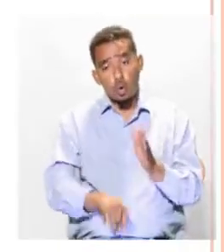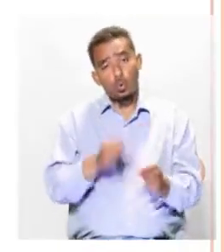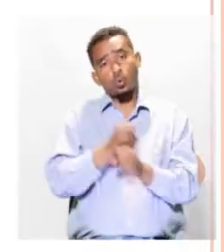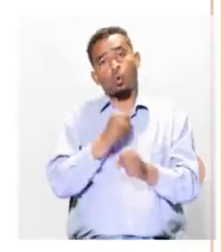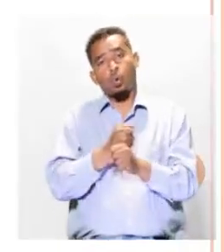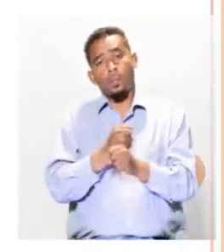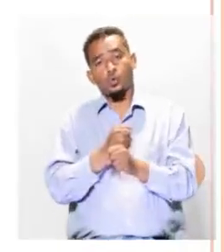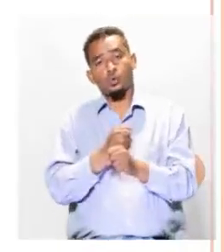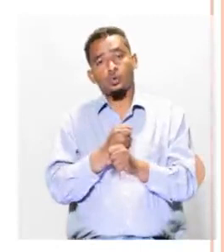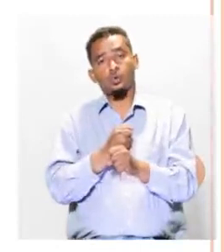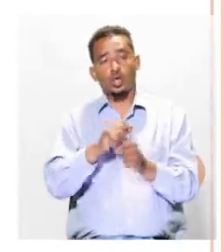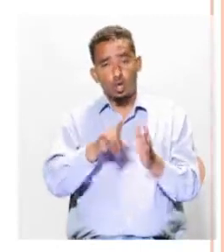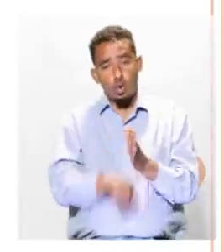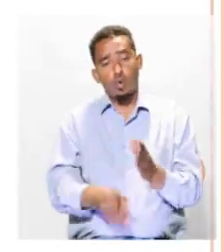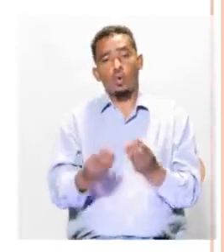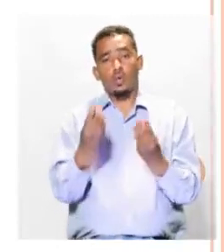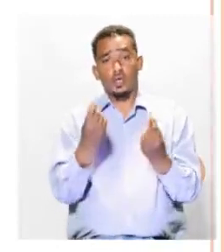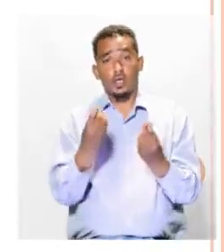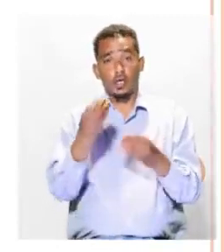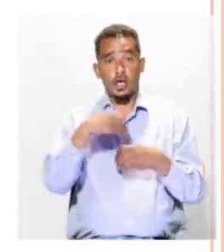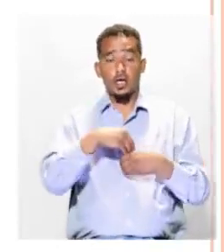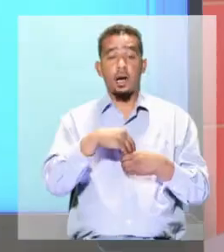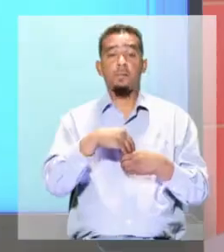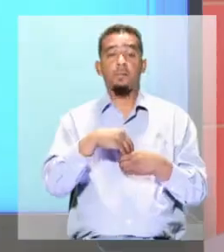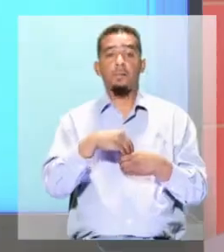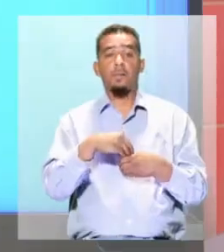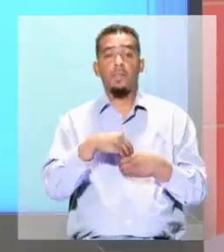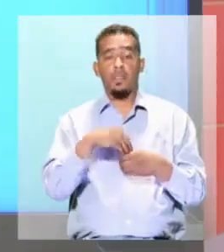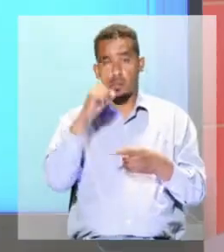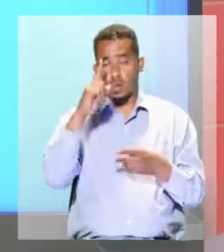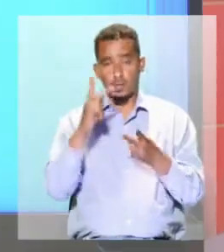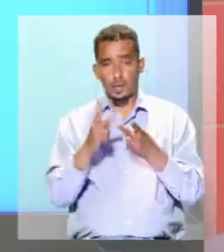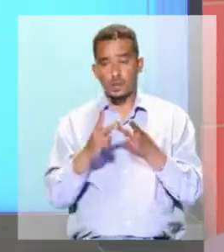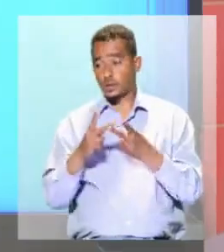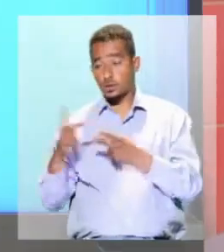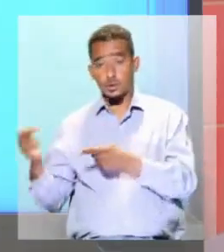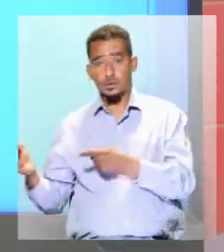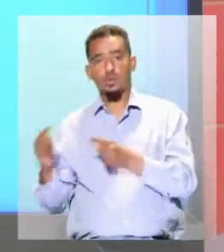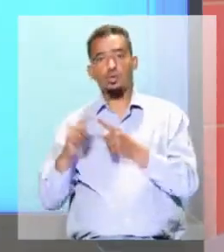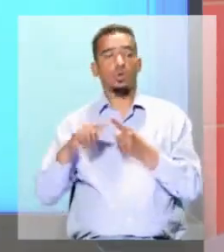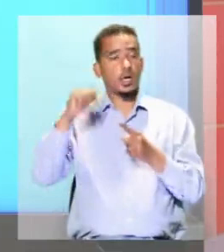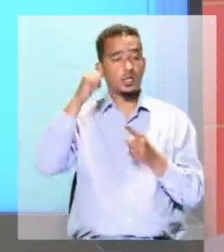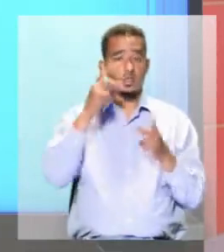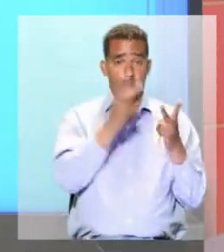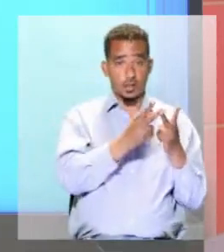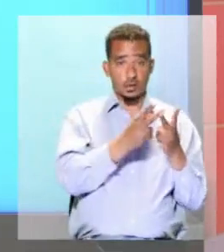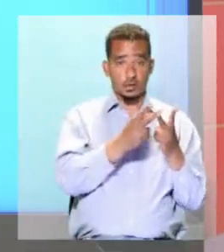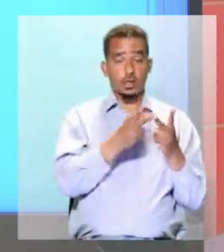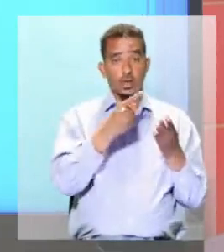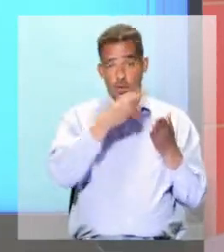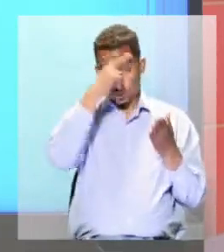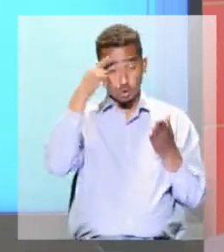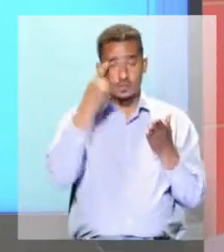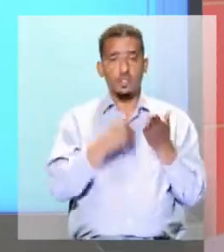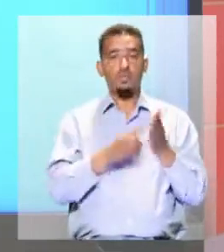employment opportunity, low income factor. People leave from their original place because of this pushing